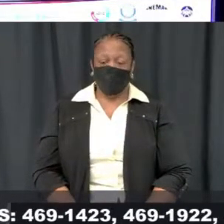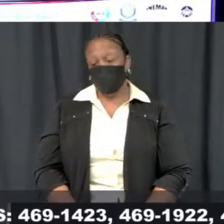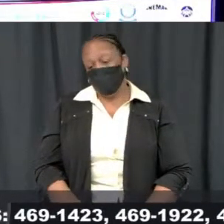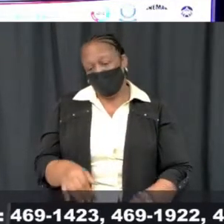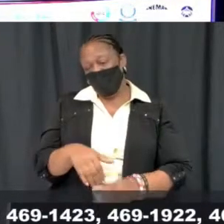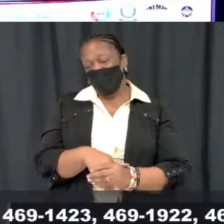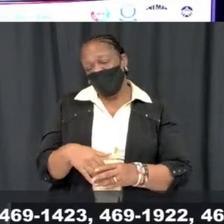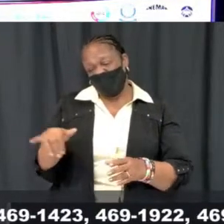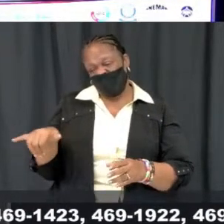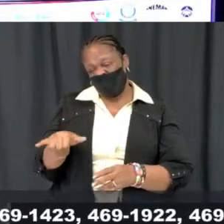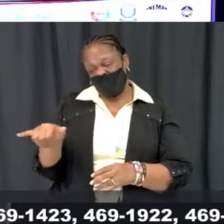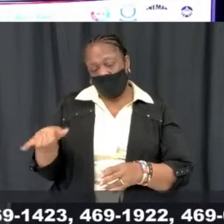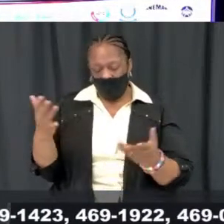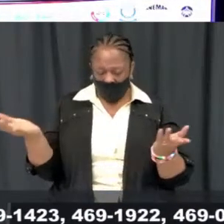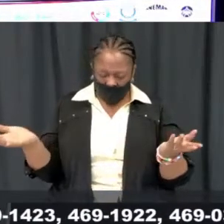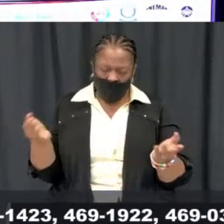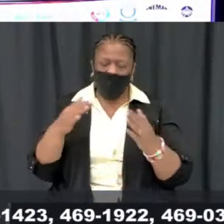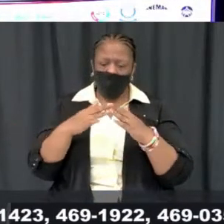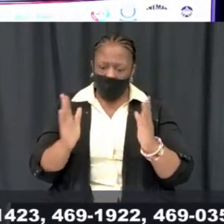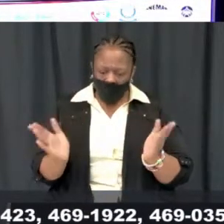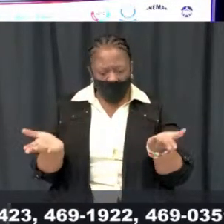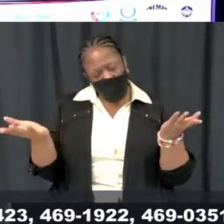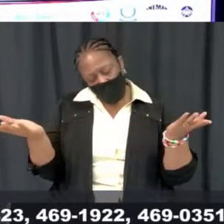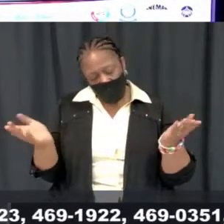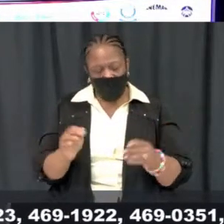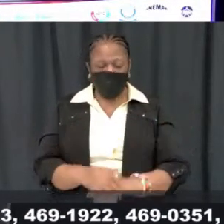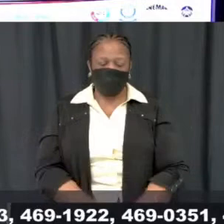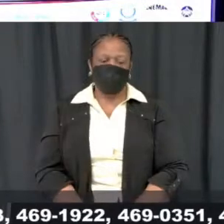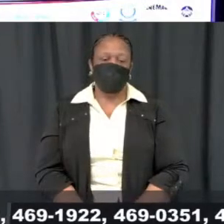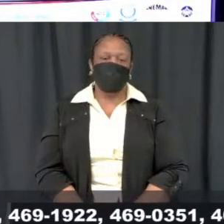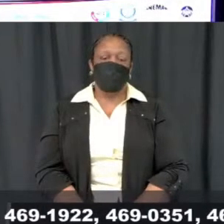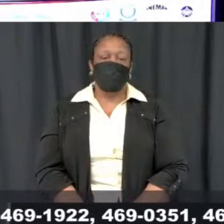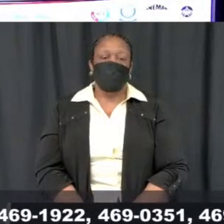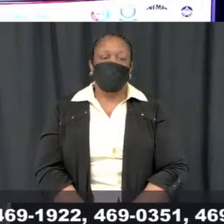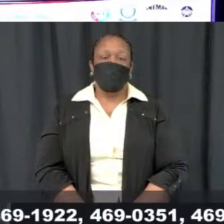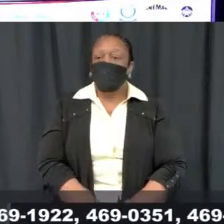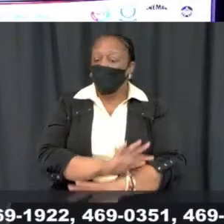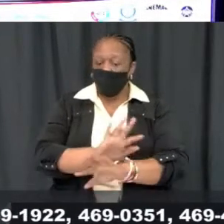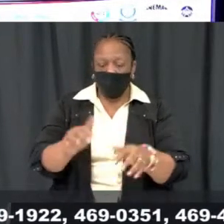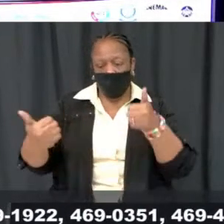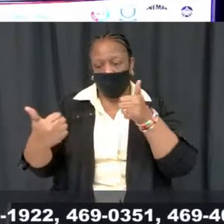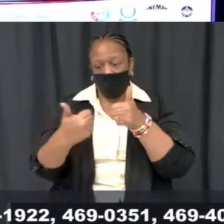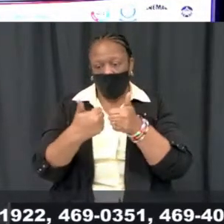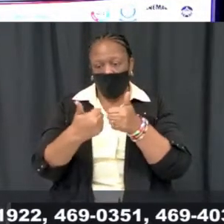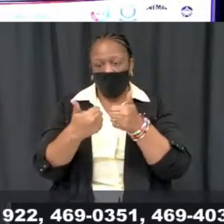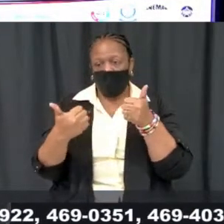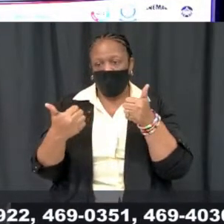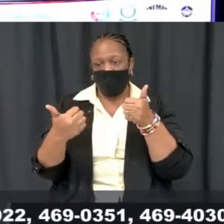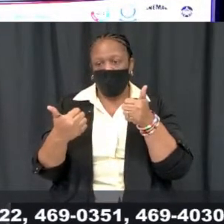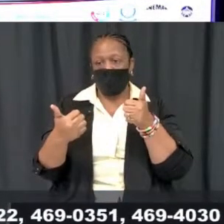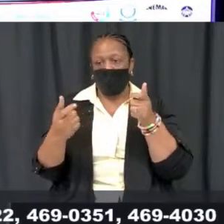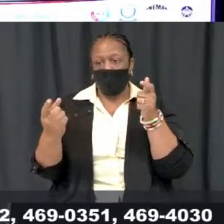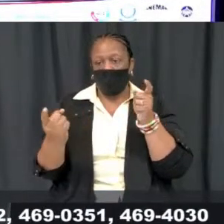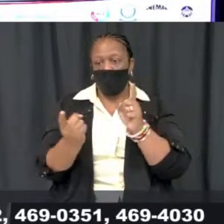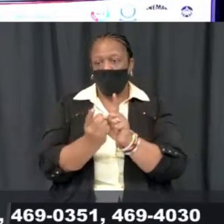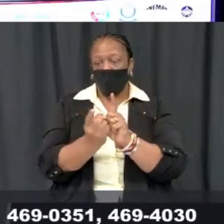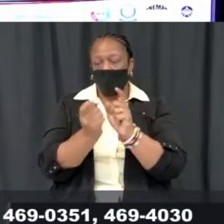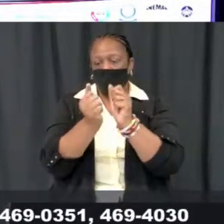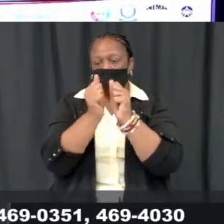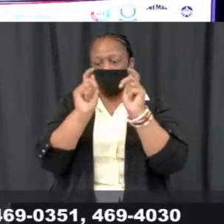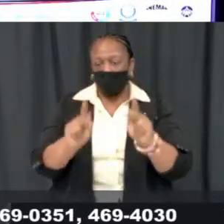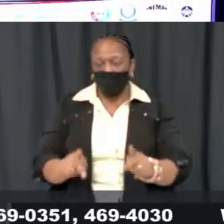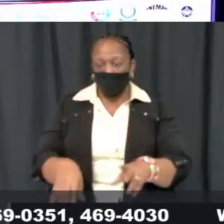space, to avoid contact outside of their family. And it provides some opportunities when we can go